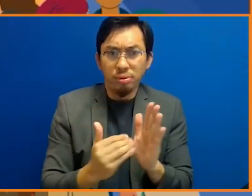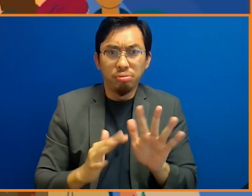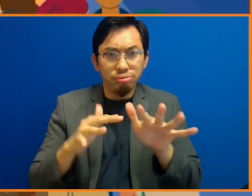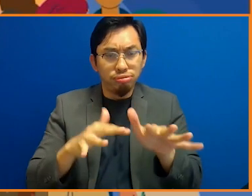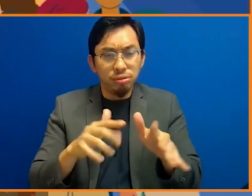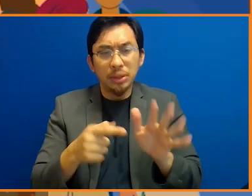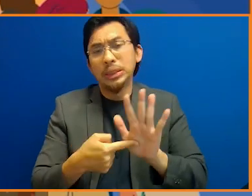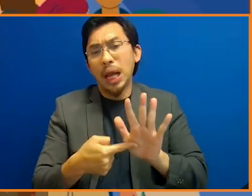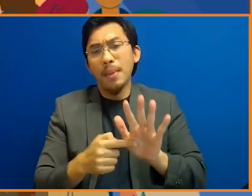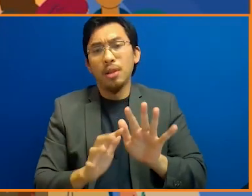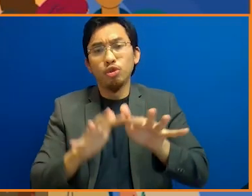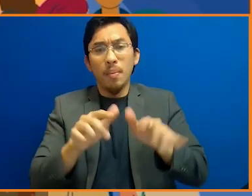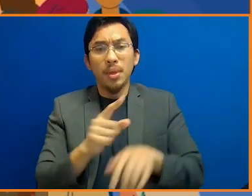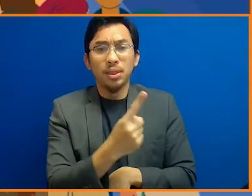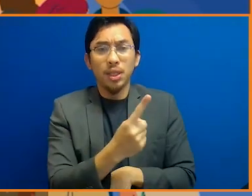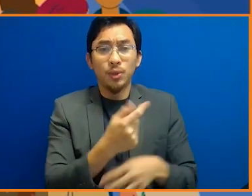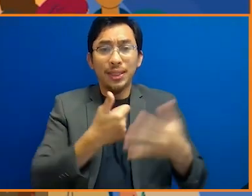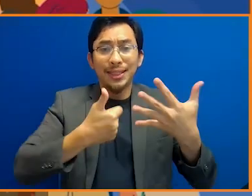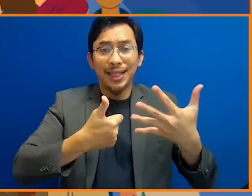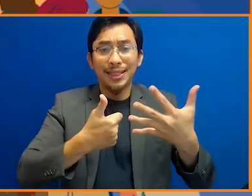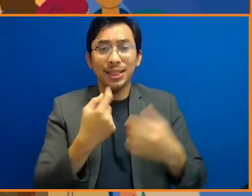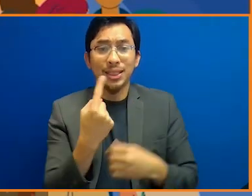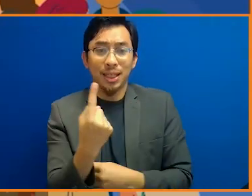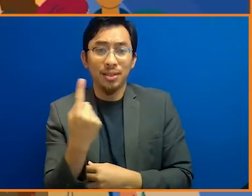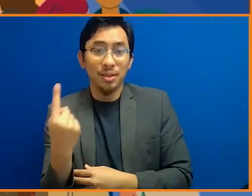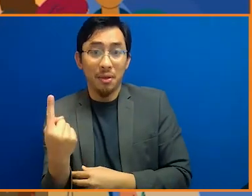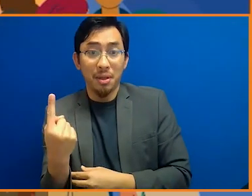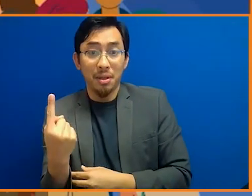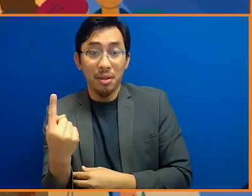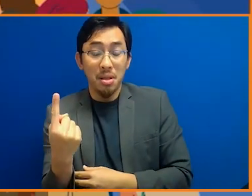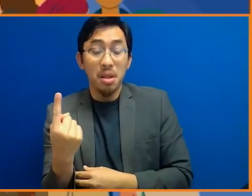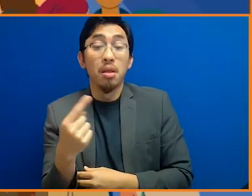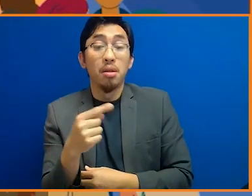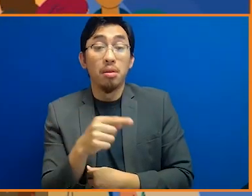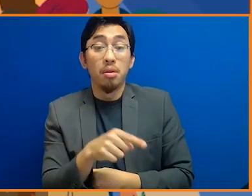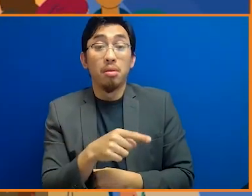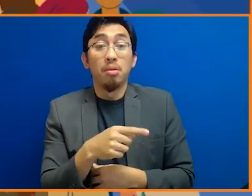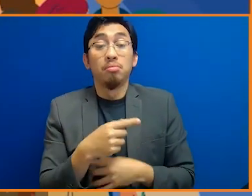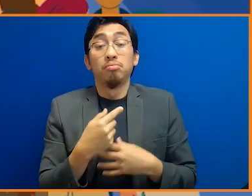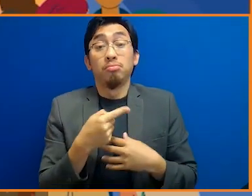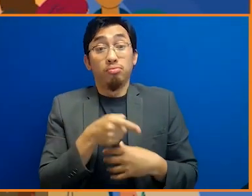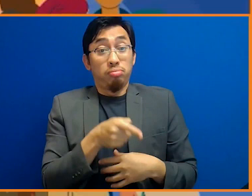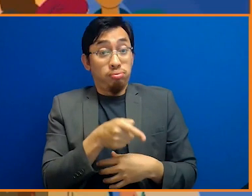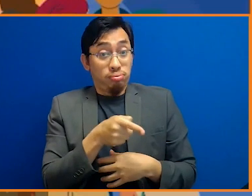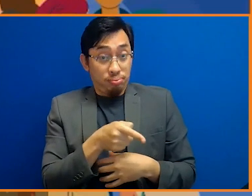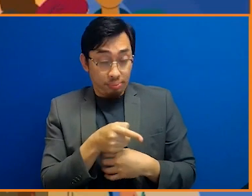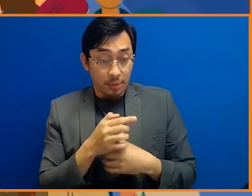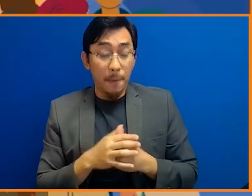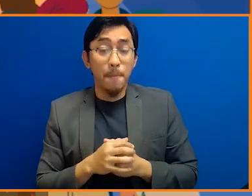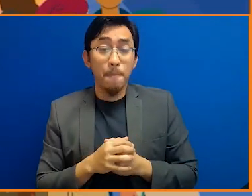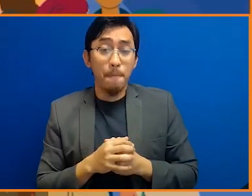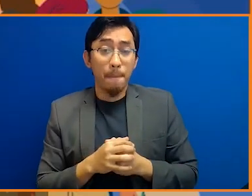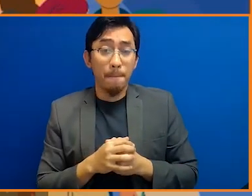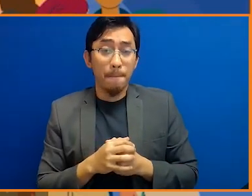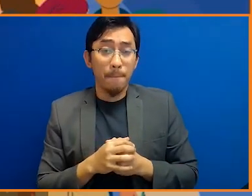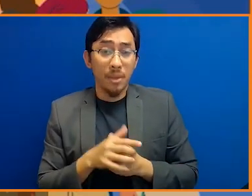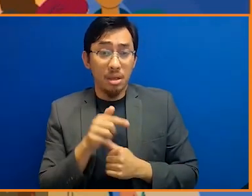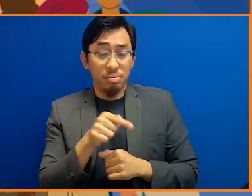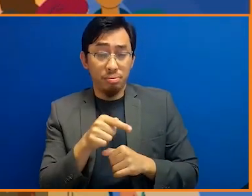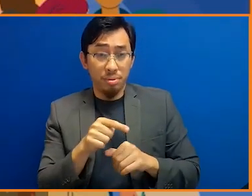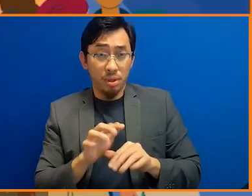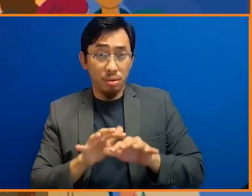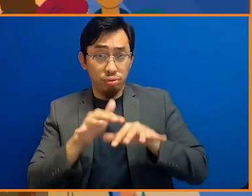things related to disaster. For example, this tsunami in 1611 is not only, well, the